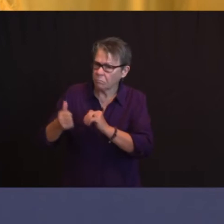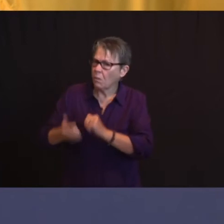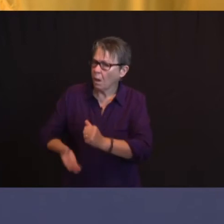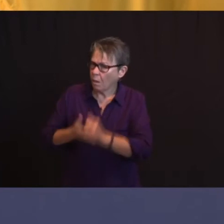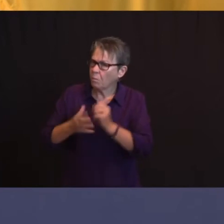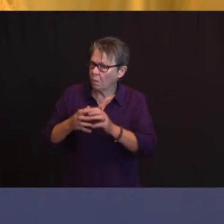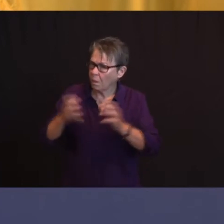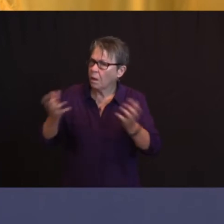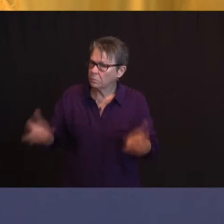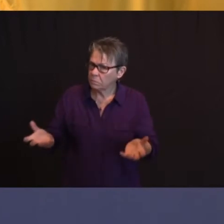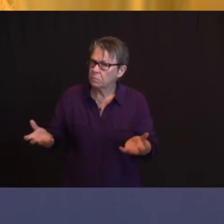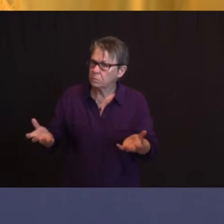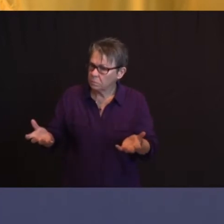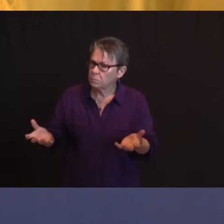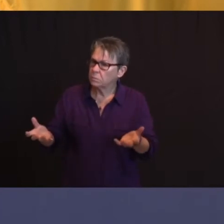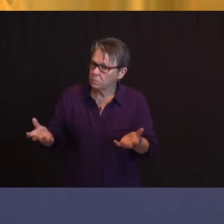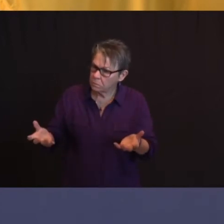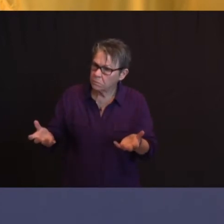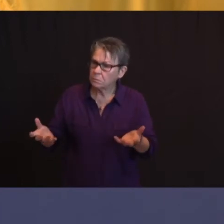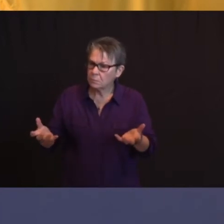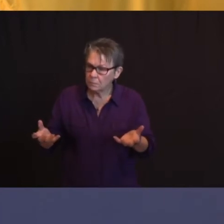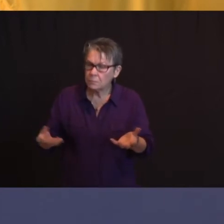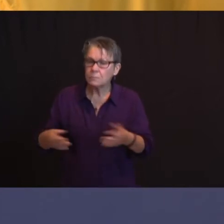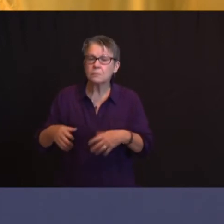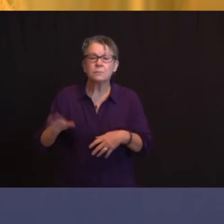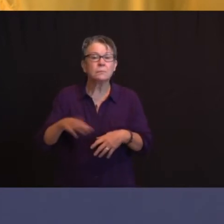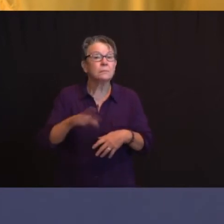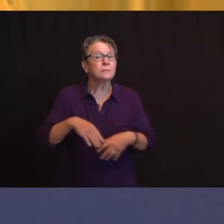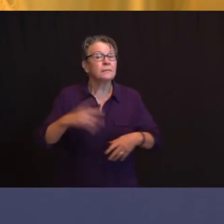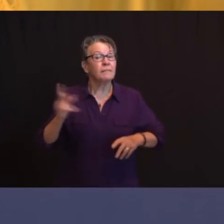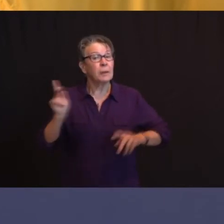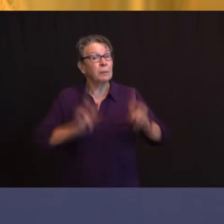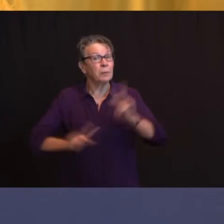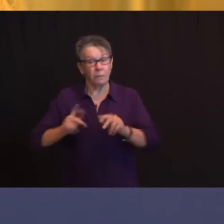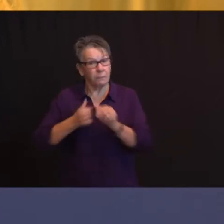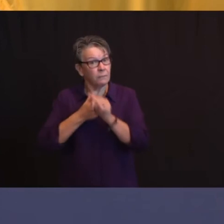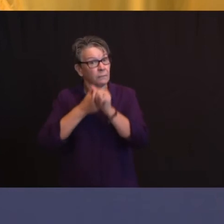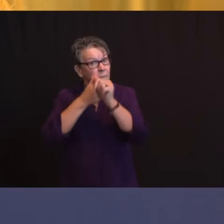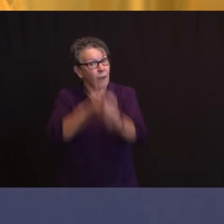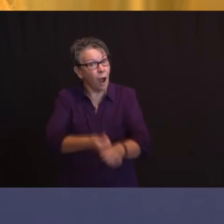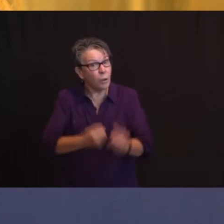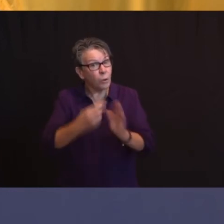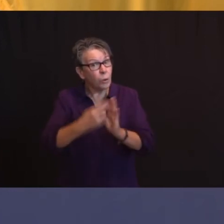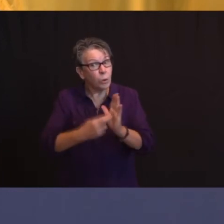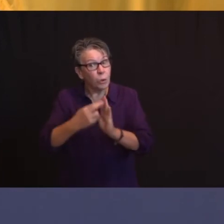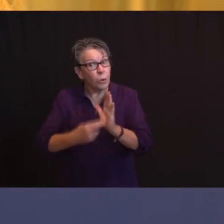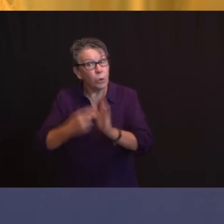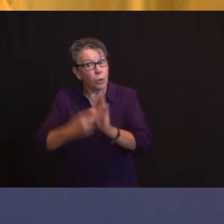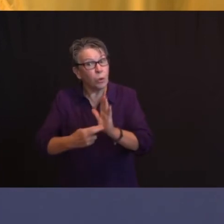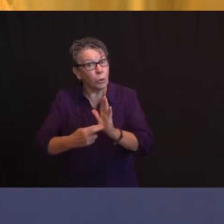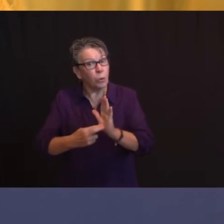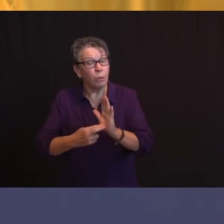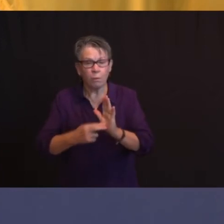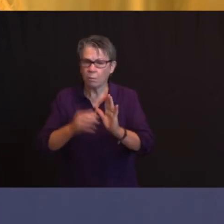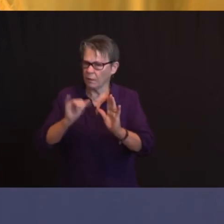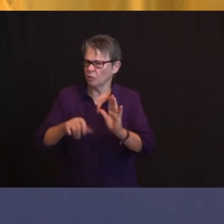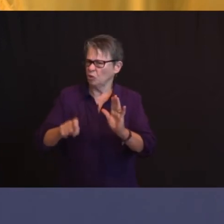the real threat of compliance, God willing, it is at least a step in the right direction, and